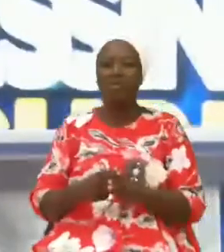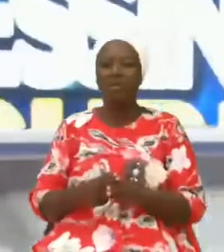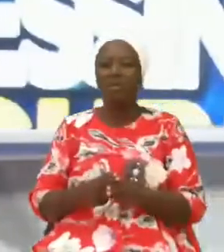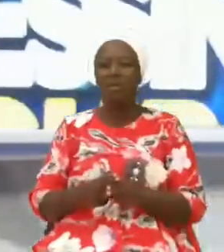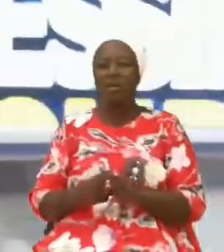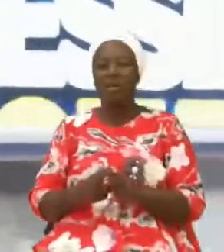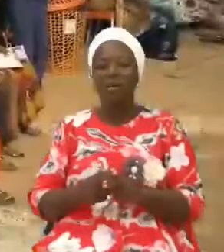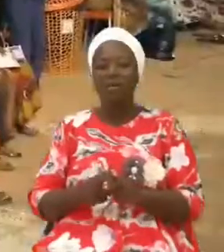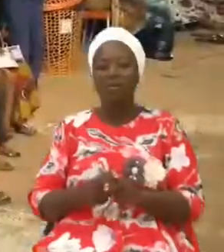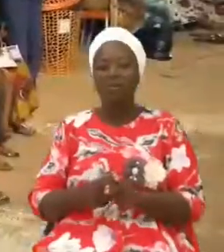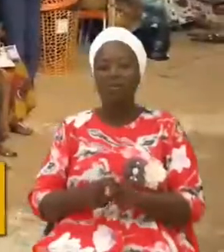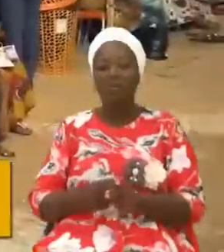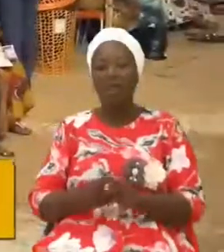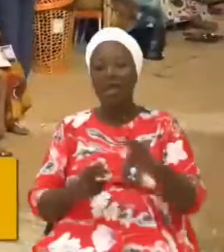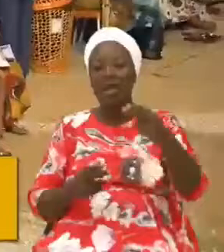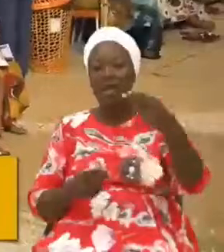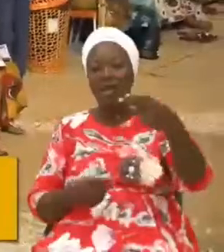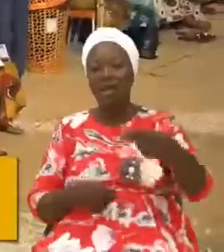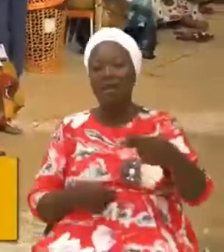is coming your way.